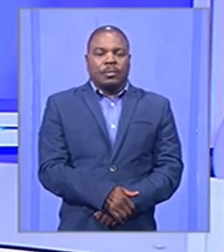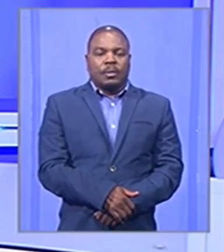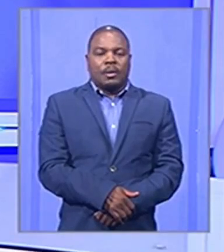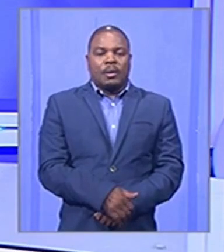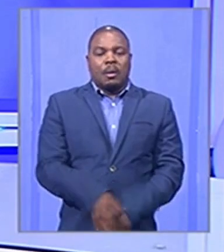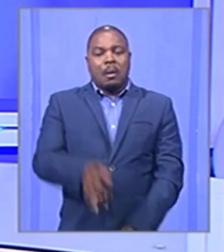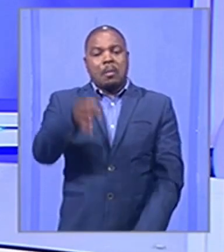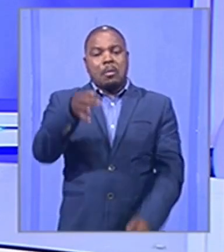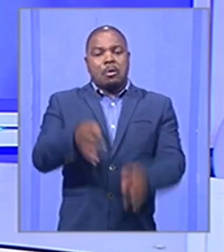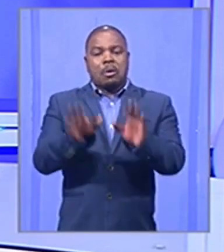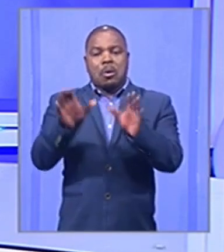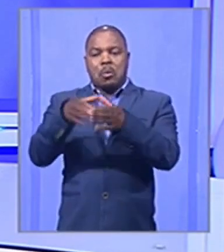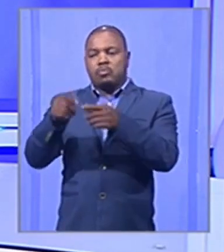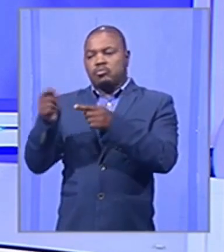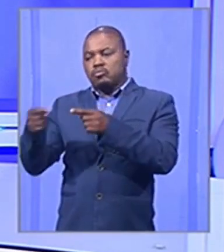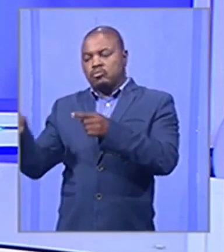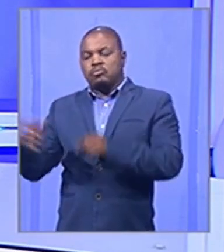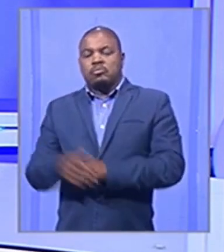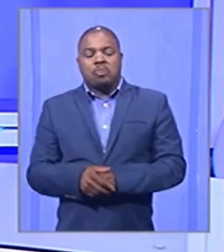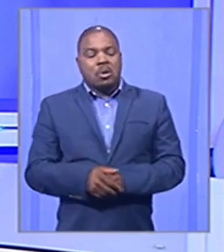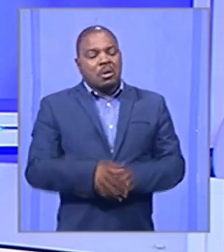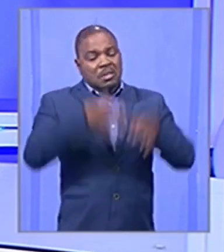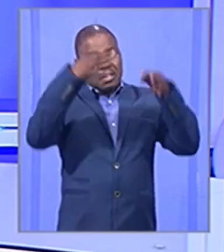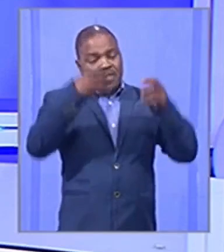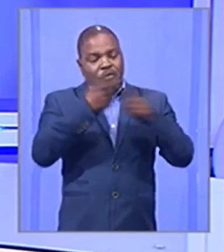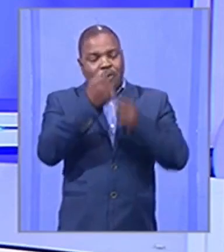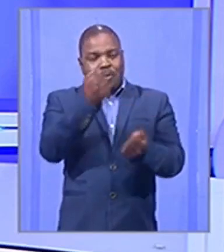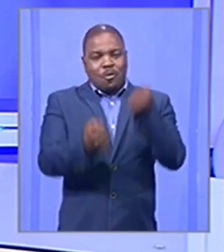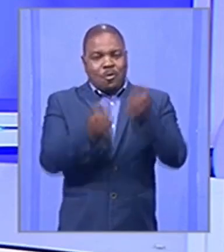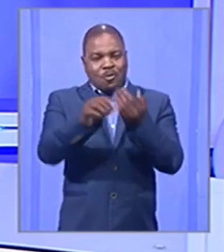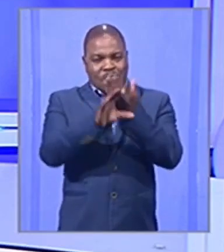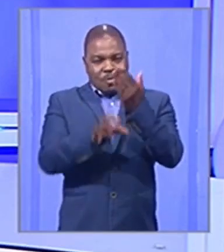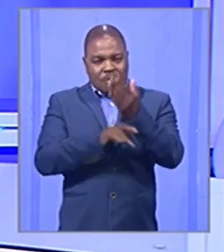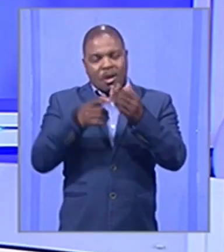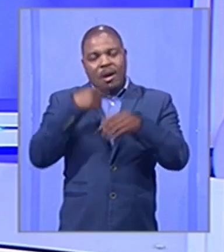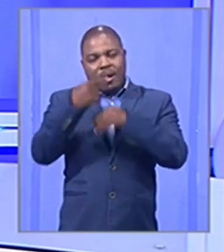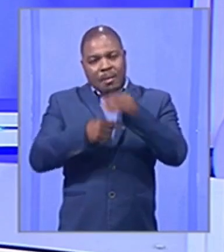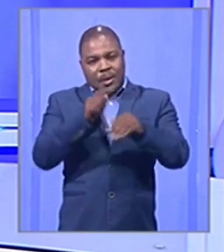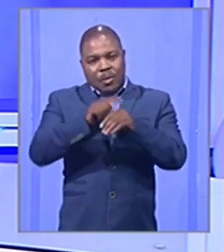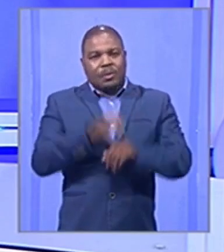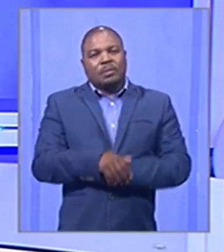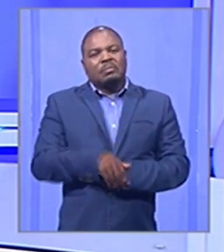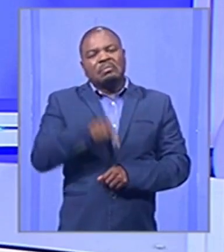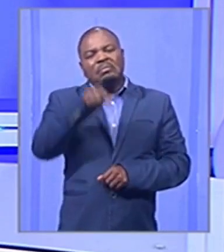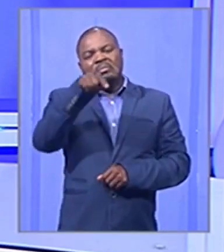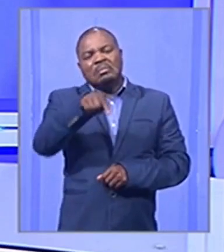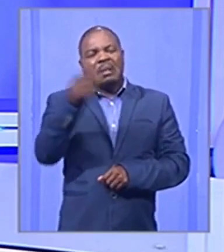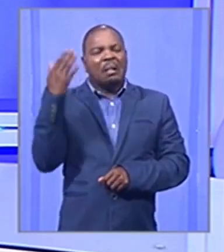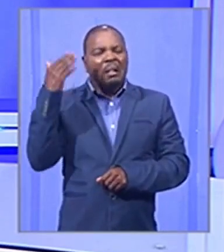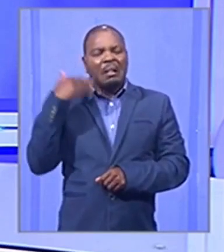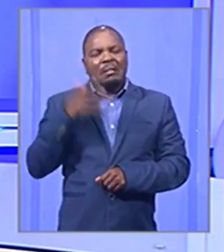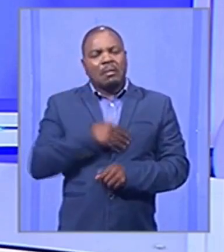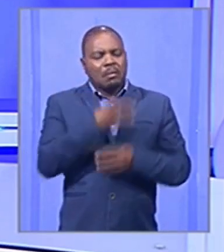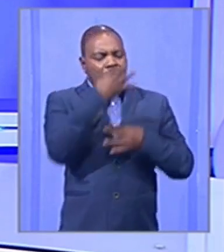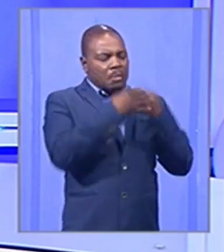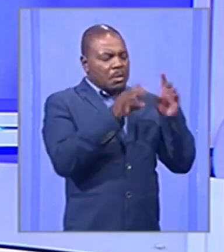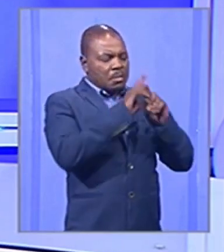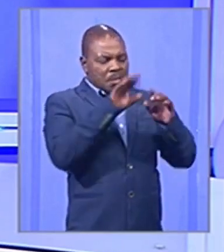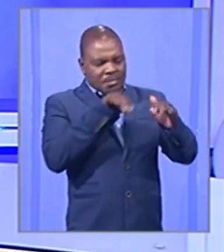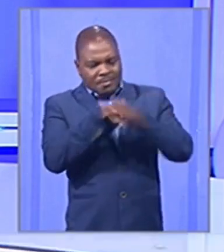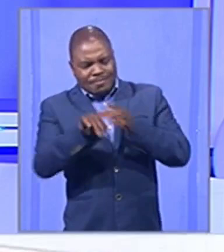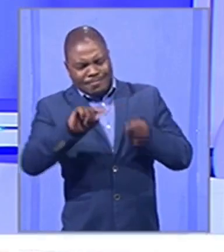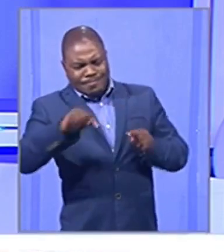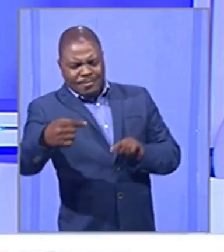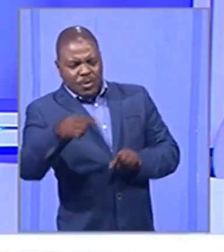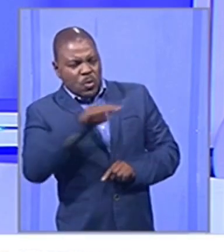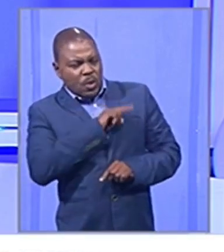a dipolotika ne seditse pula katlholo ya kgotlatshekelo ya molaotheo ya go gapela thoko kopo ya lefapha la ditirelo tsa kgopololo ya